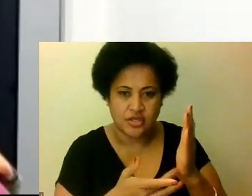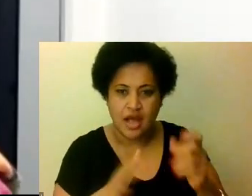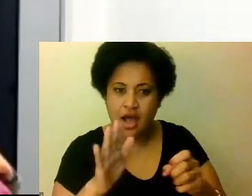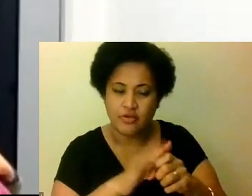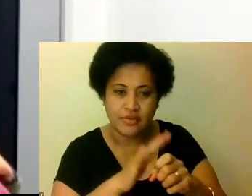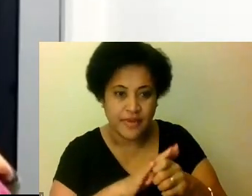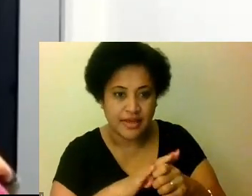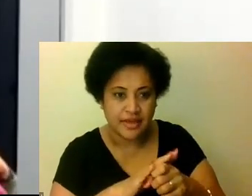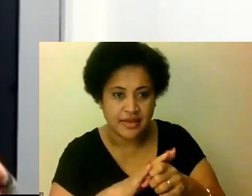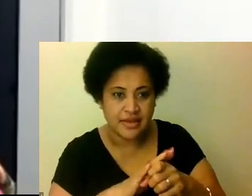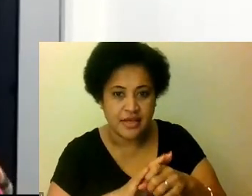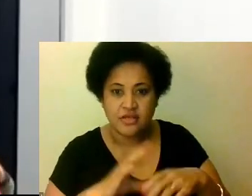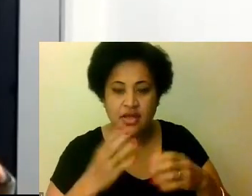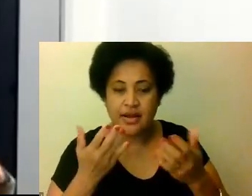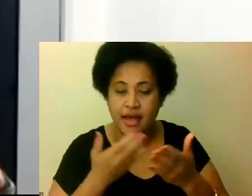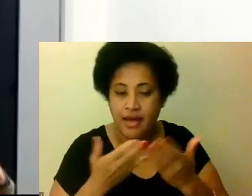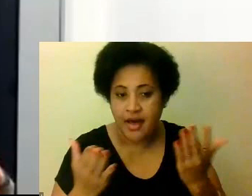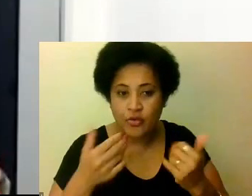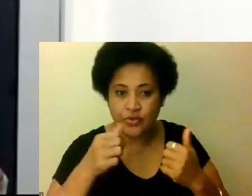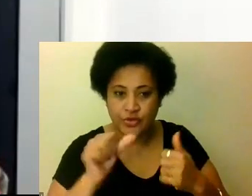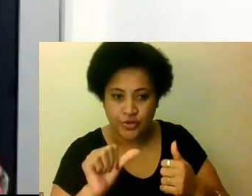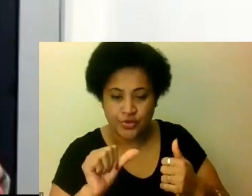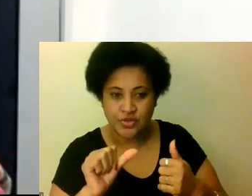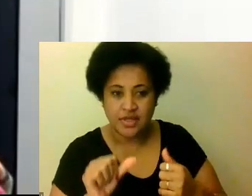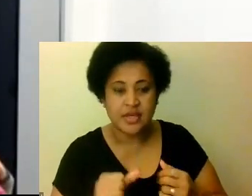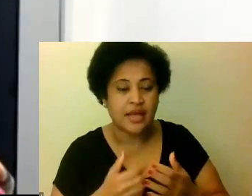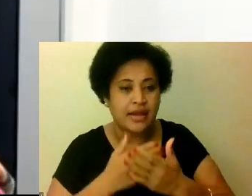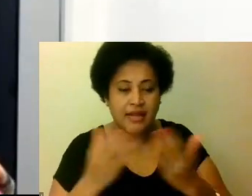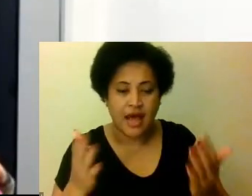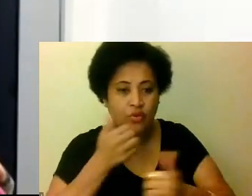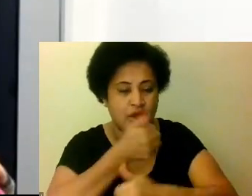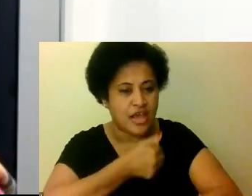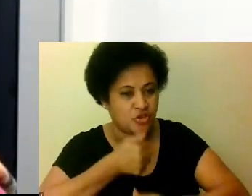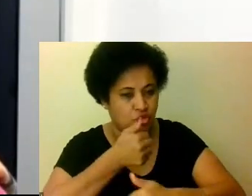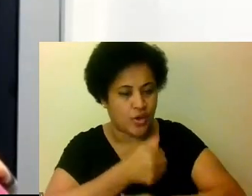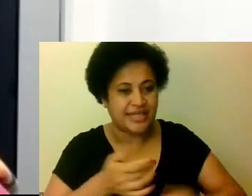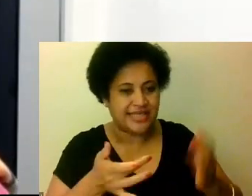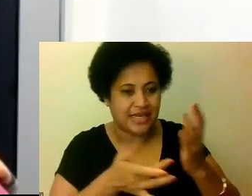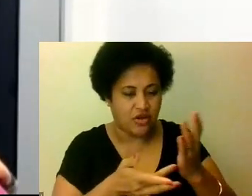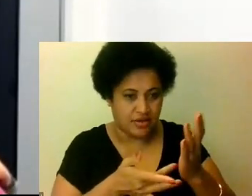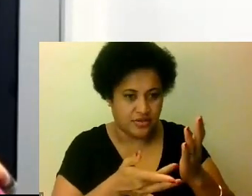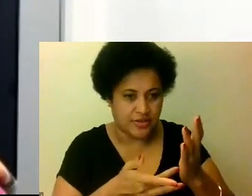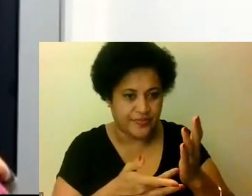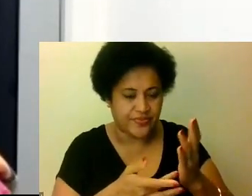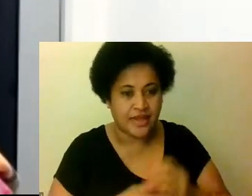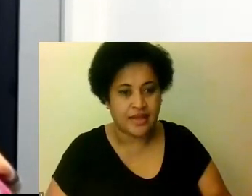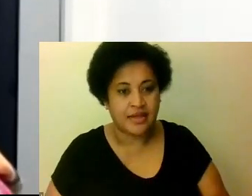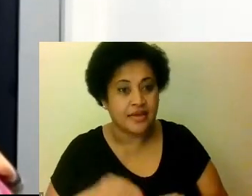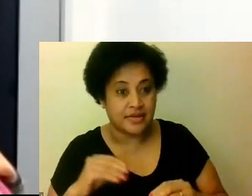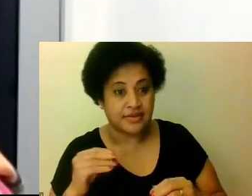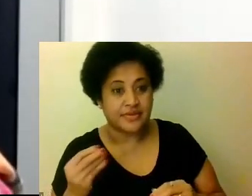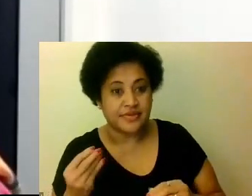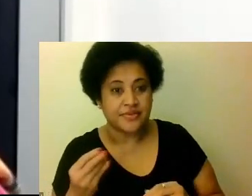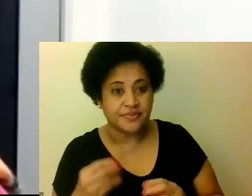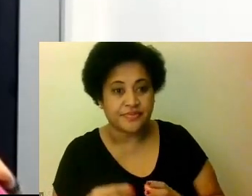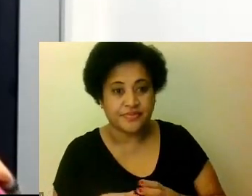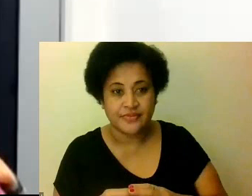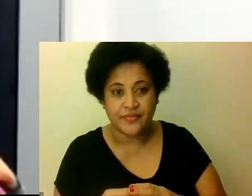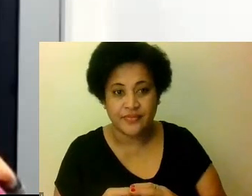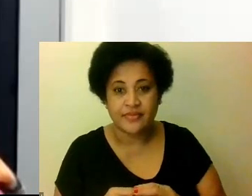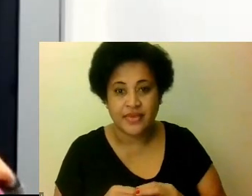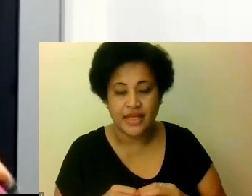used and how people can enjoy those technologies in society. So it's a